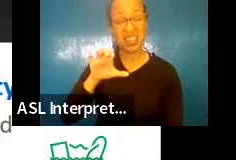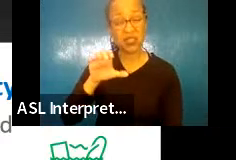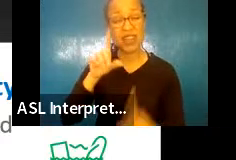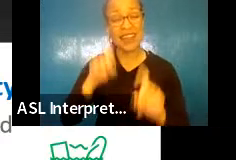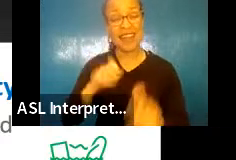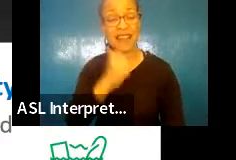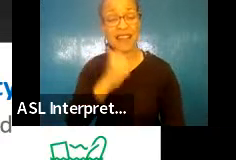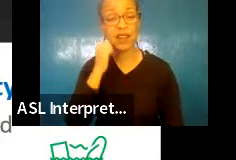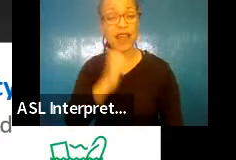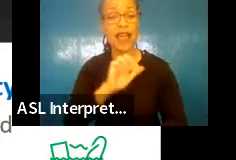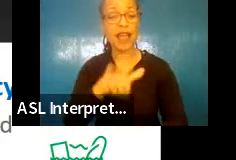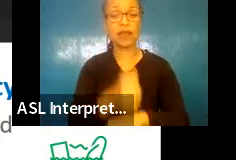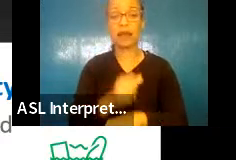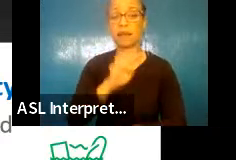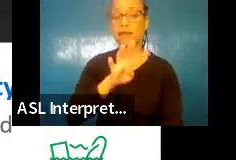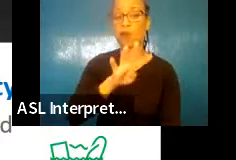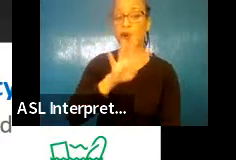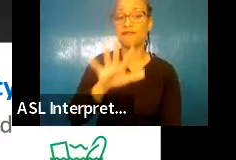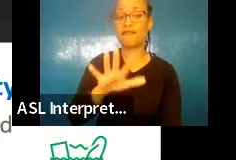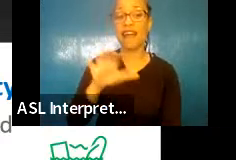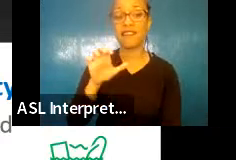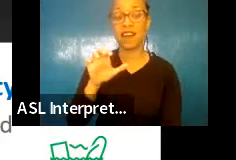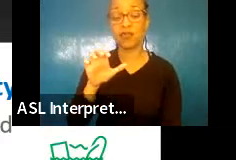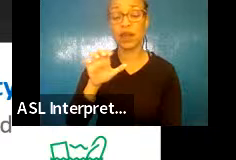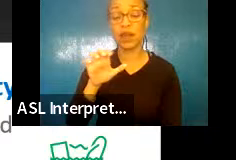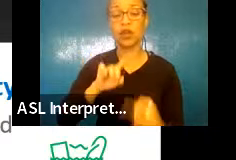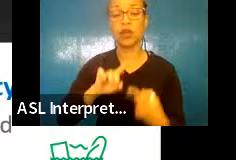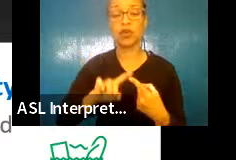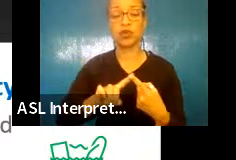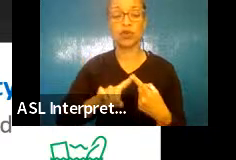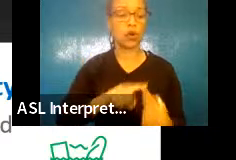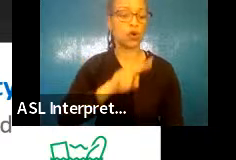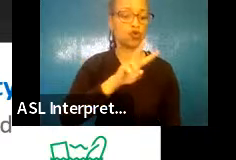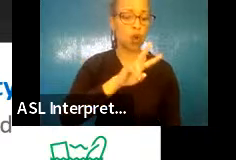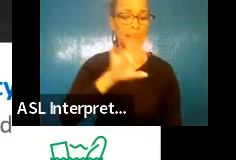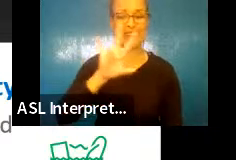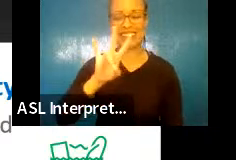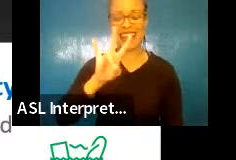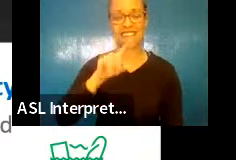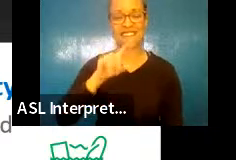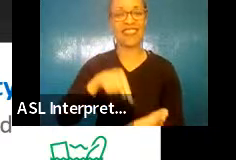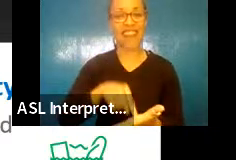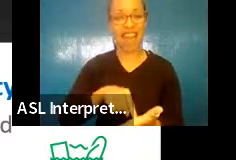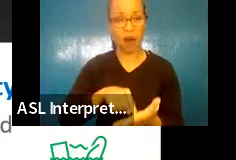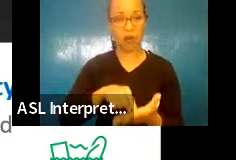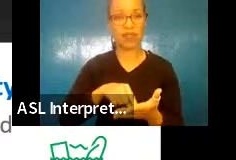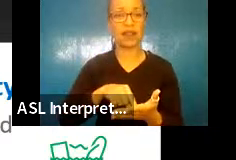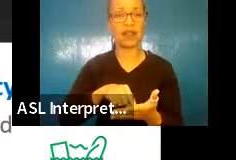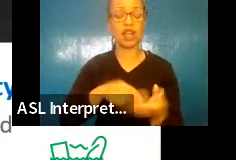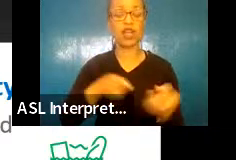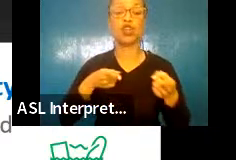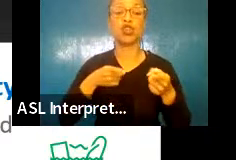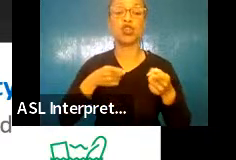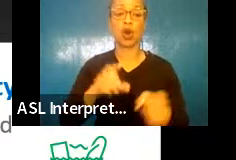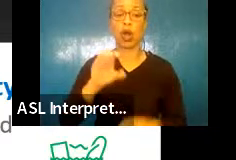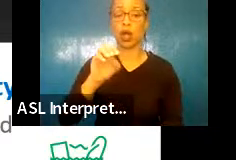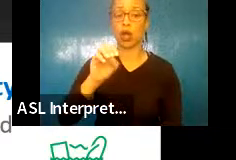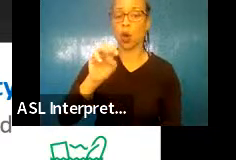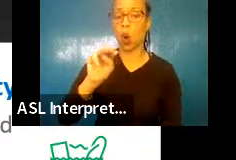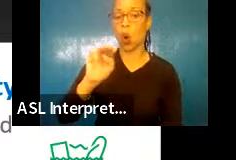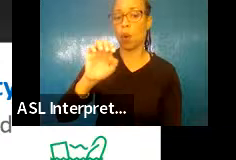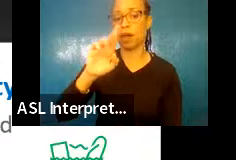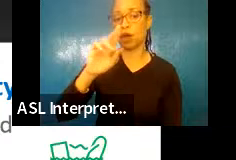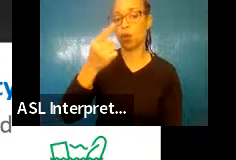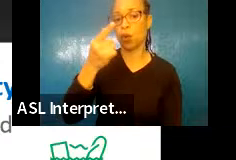anywhere from 4,500 tests per day to 27,000 tests per day during Omicron. That's of course in coordination with all of our